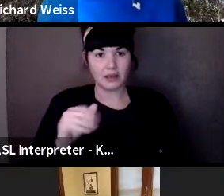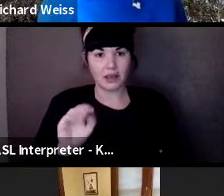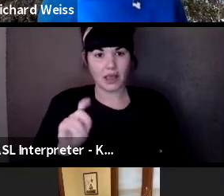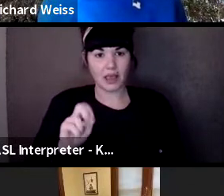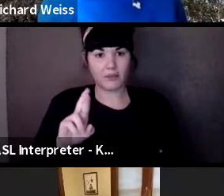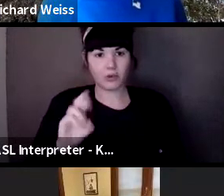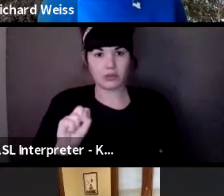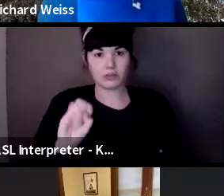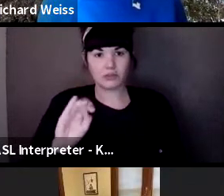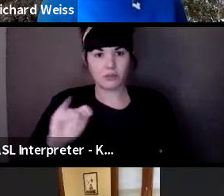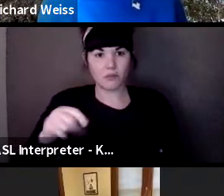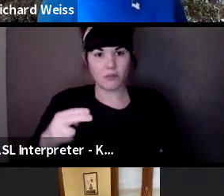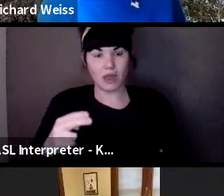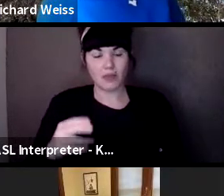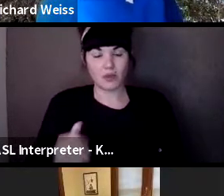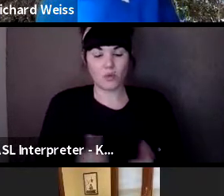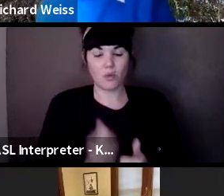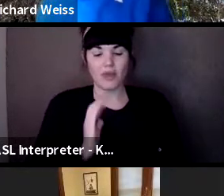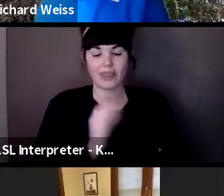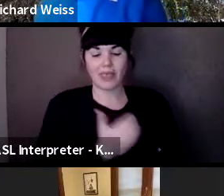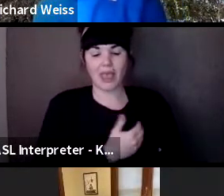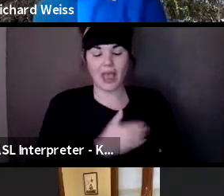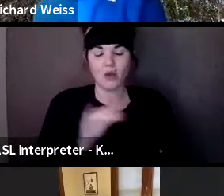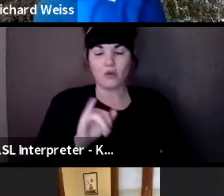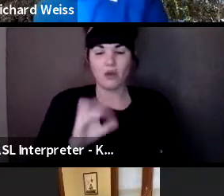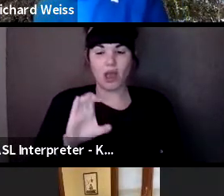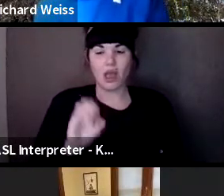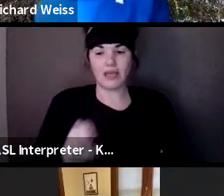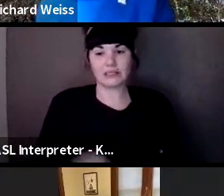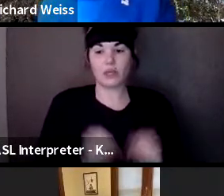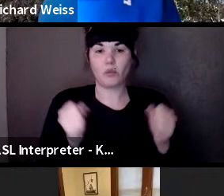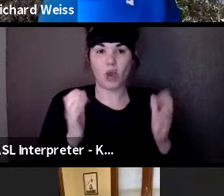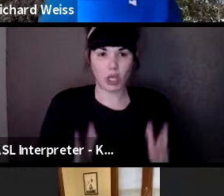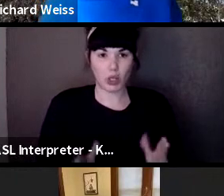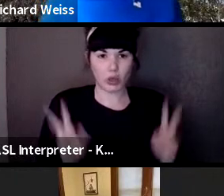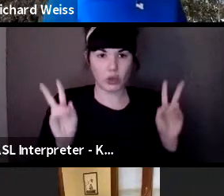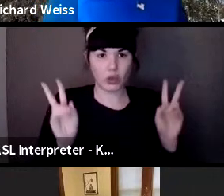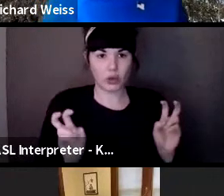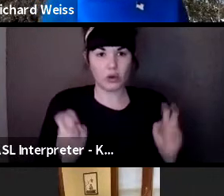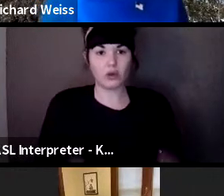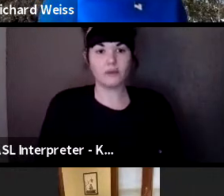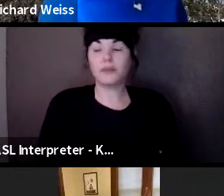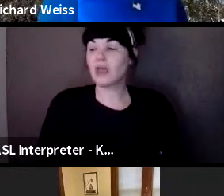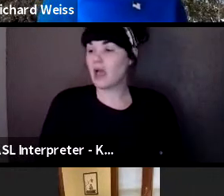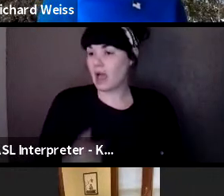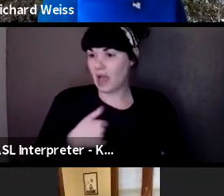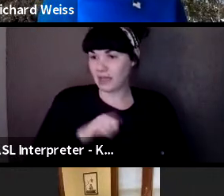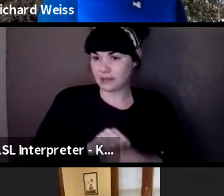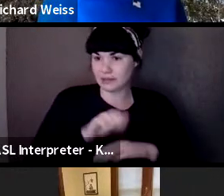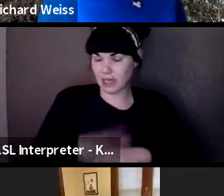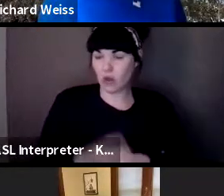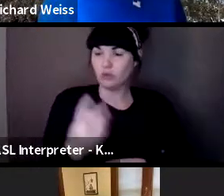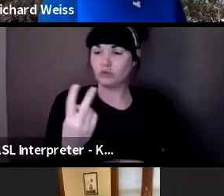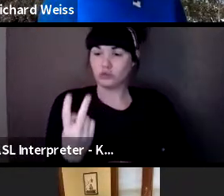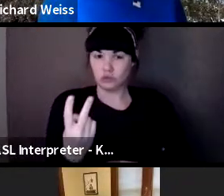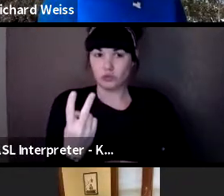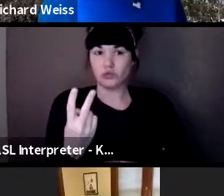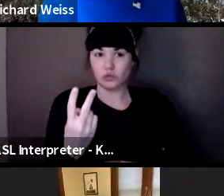I did send out 2 pieces of correspondence this week, and if commissioners want further information,